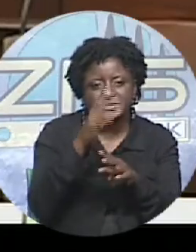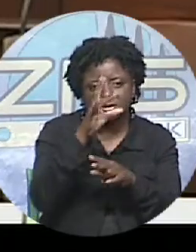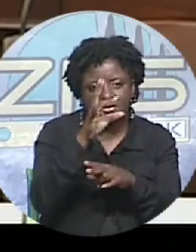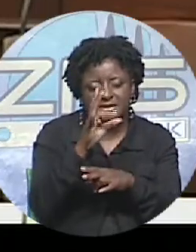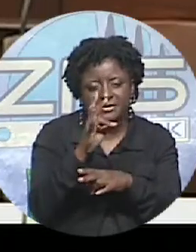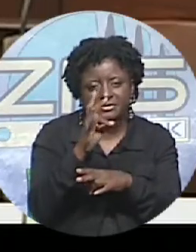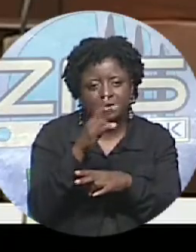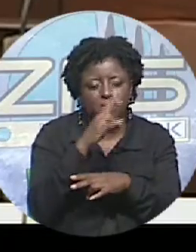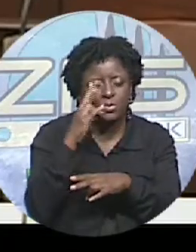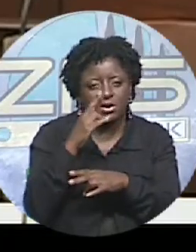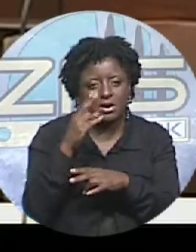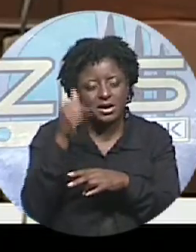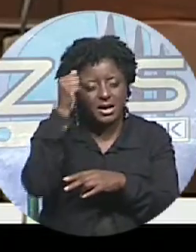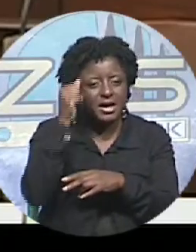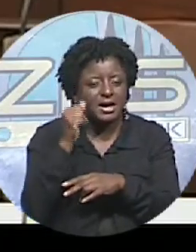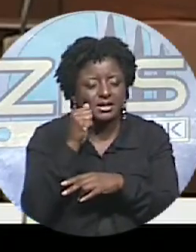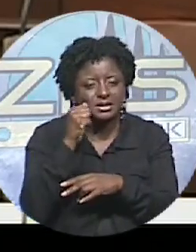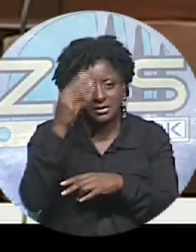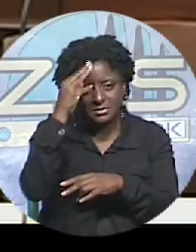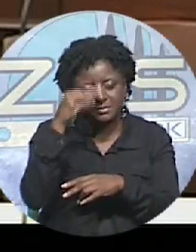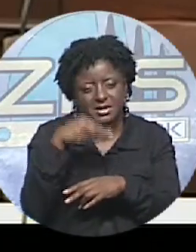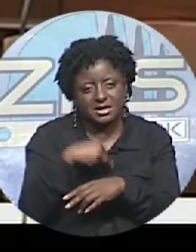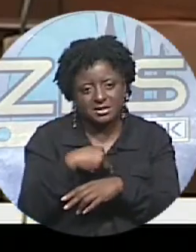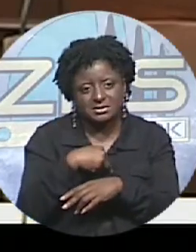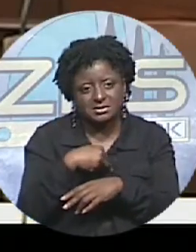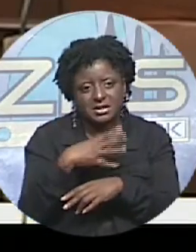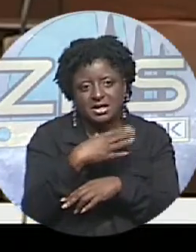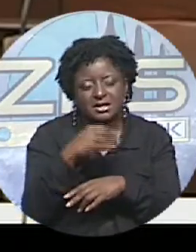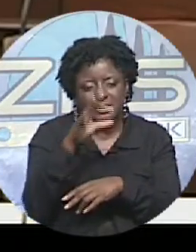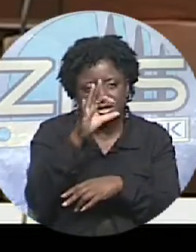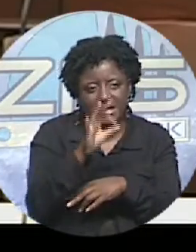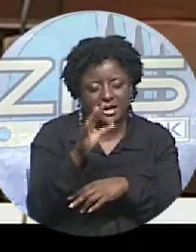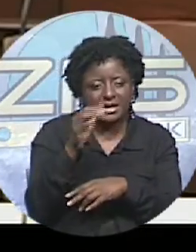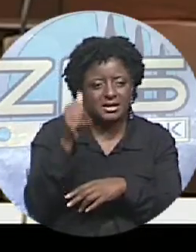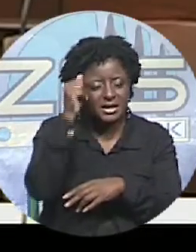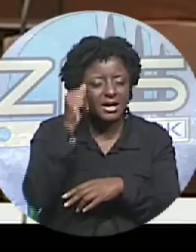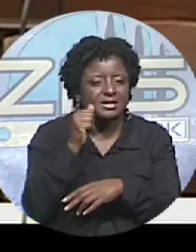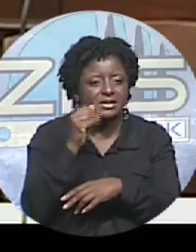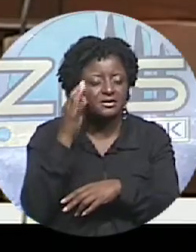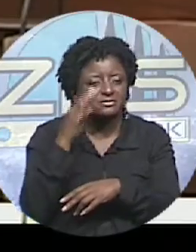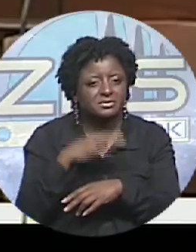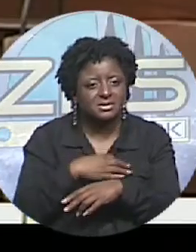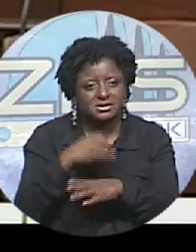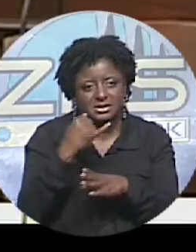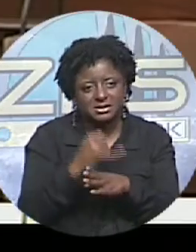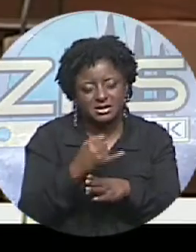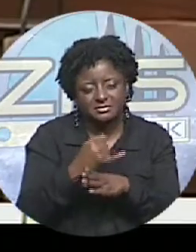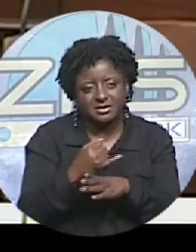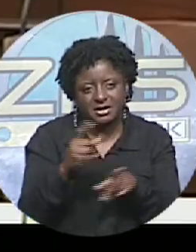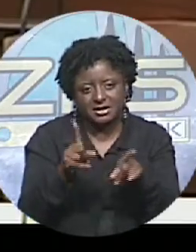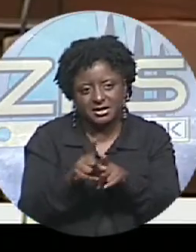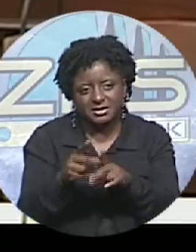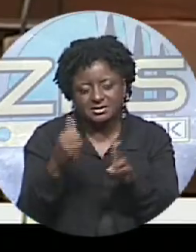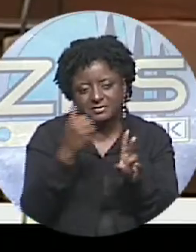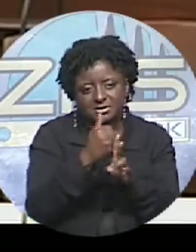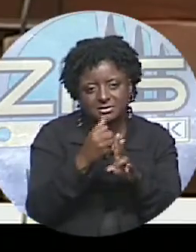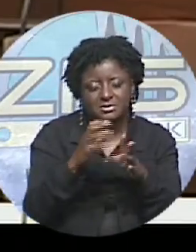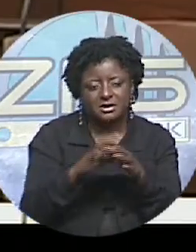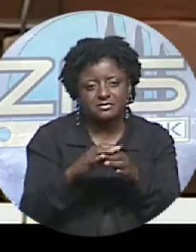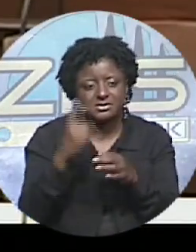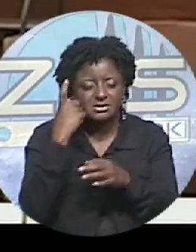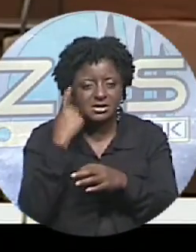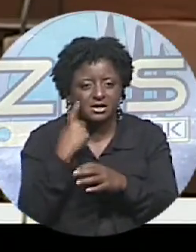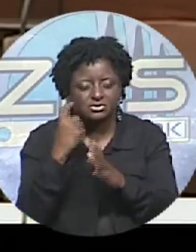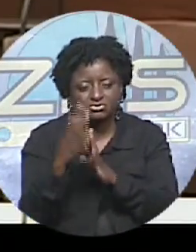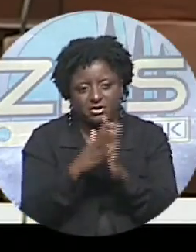being victims of labor trafficking, and nine adult females who were identified as victims of sex trafficking.